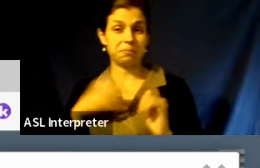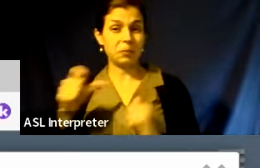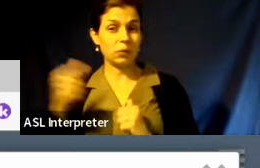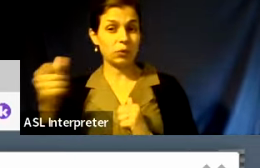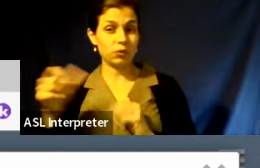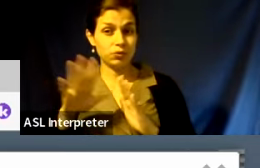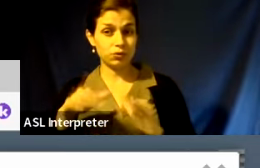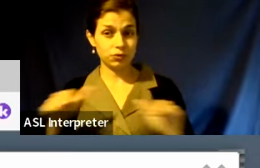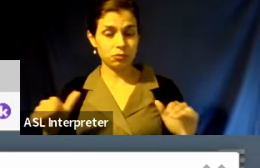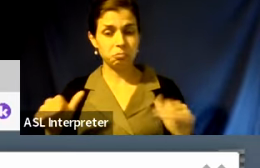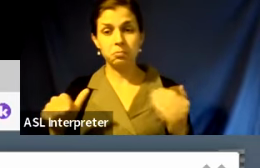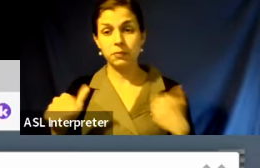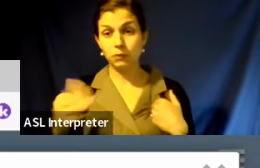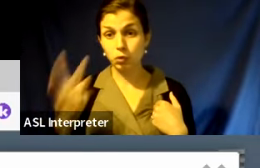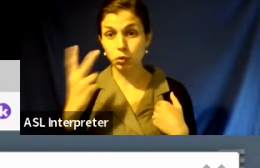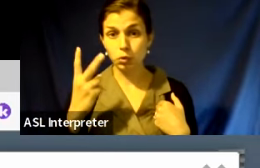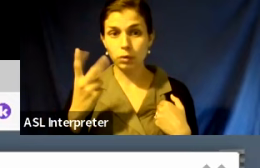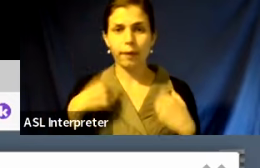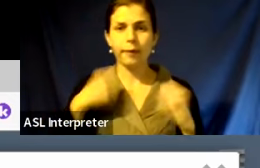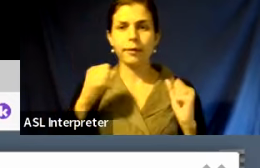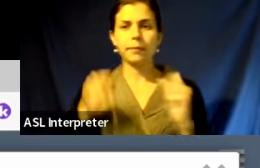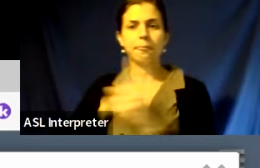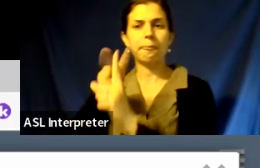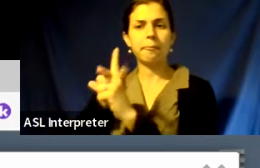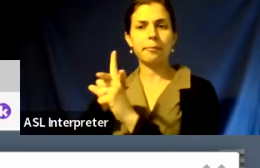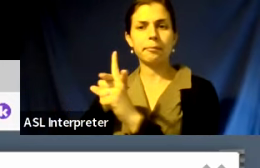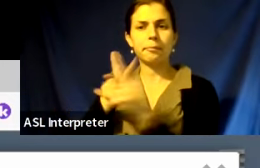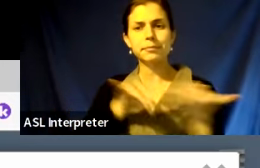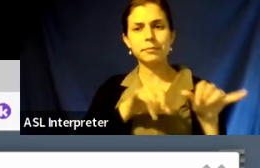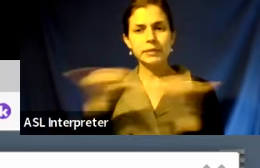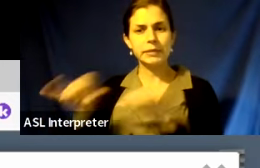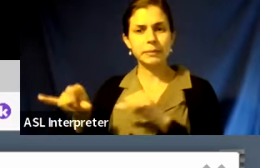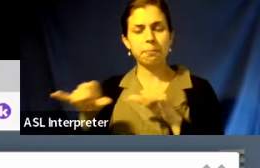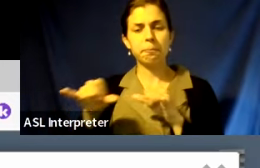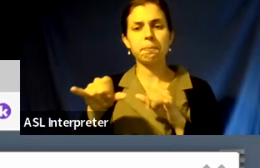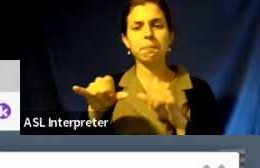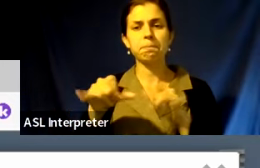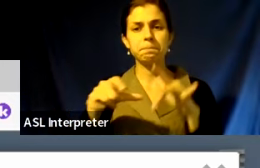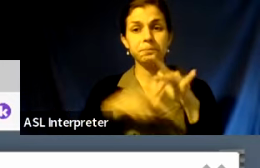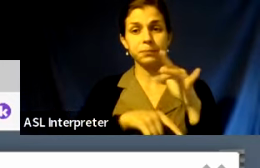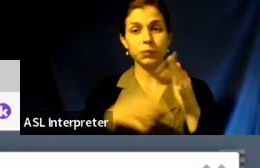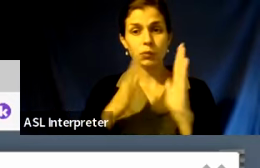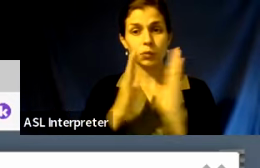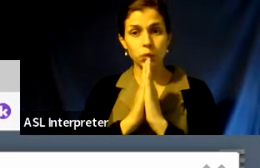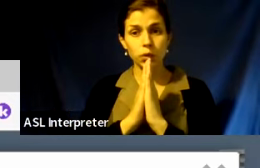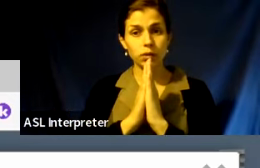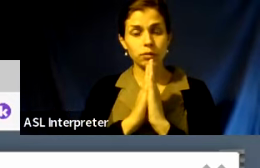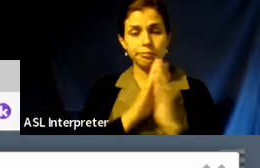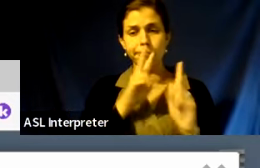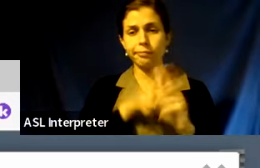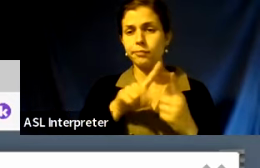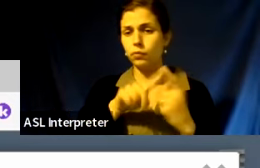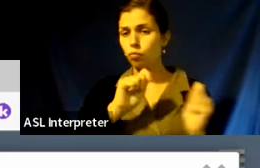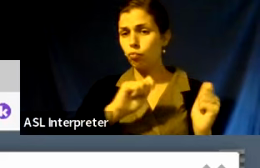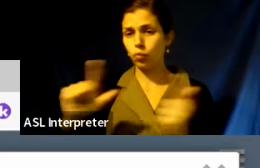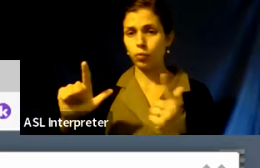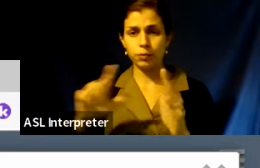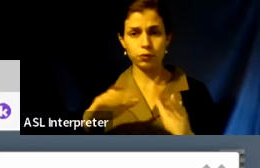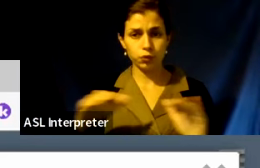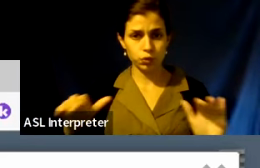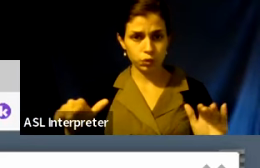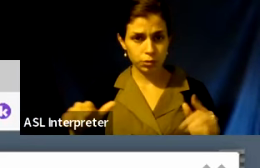able to apply the same absence request to all of my students in this Edmonds School District. So